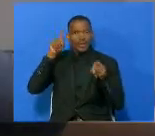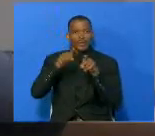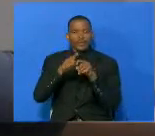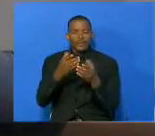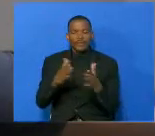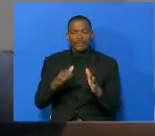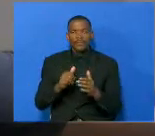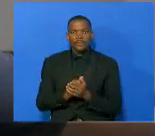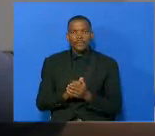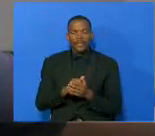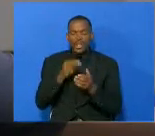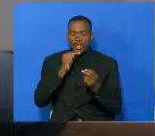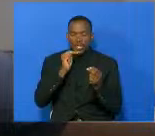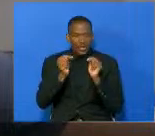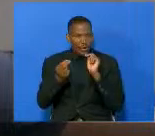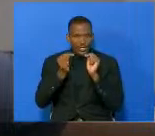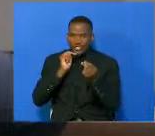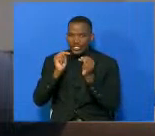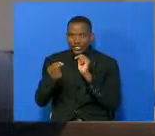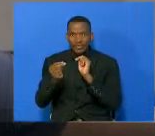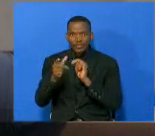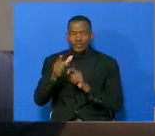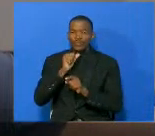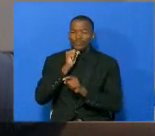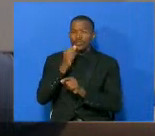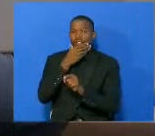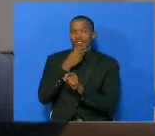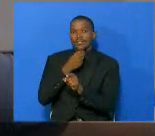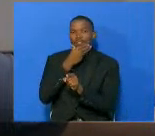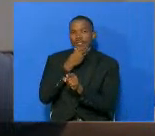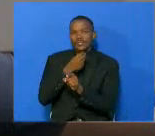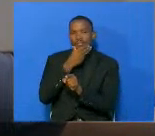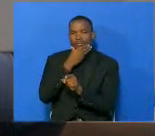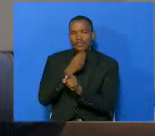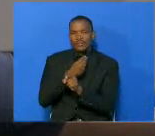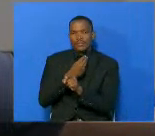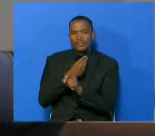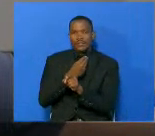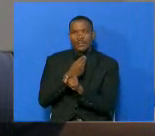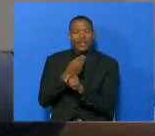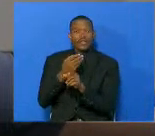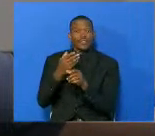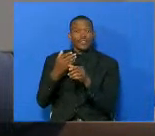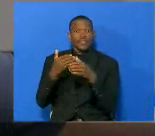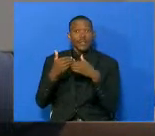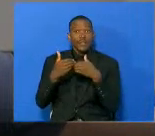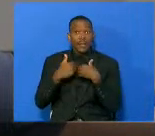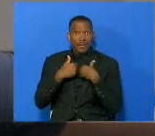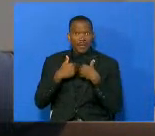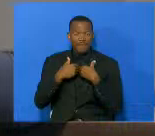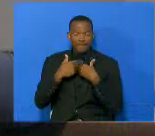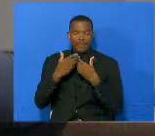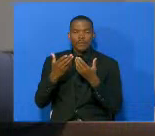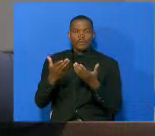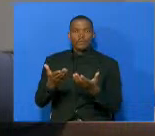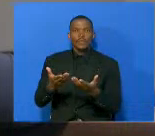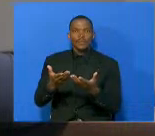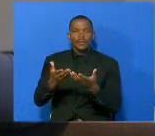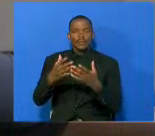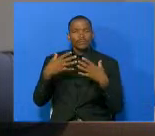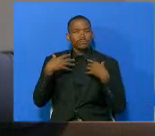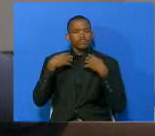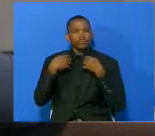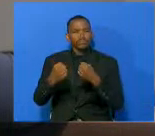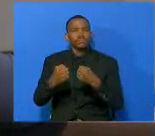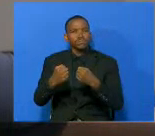The negotiations were not easy. They were quite robust,